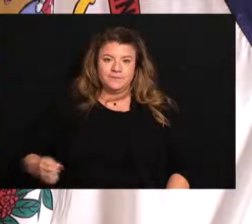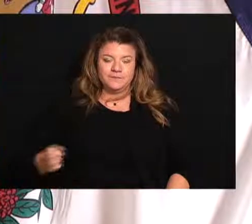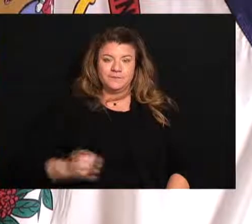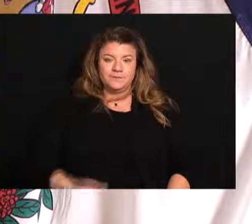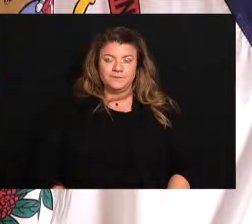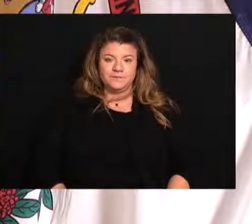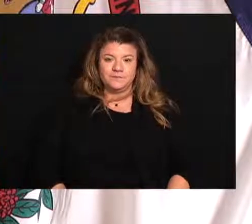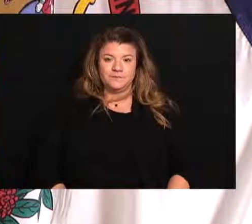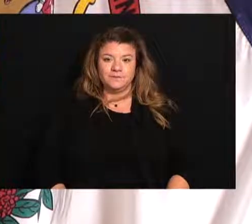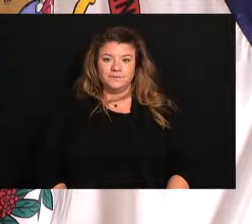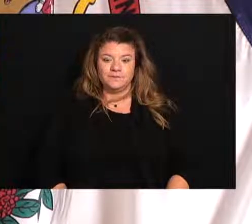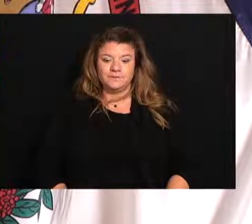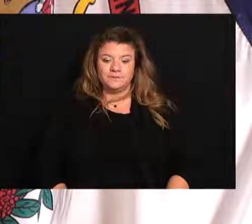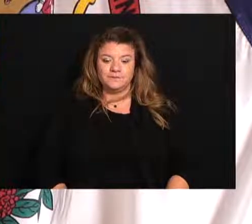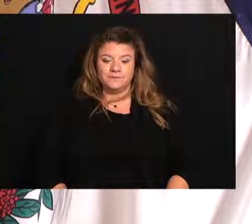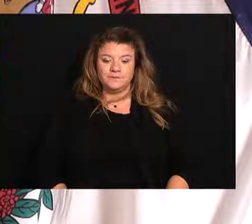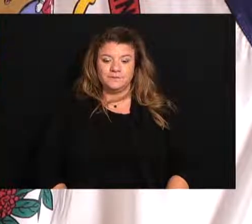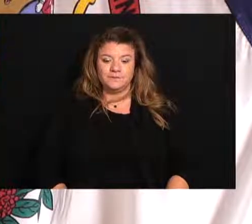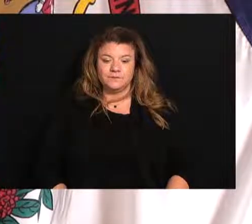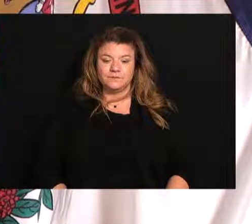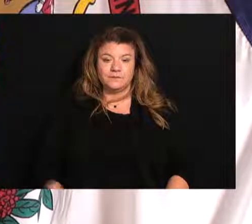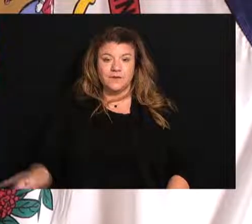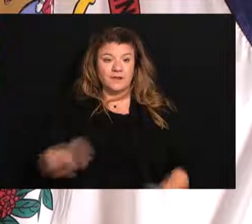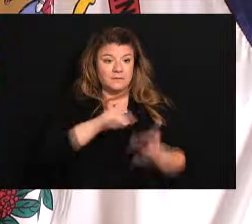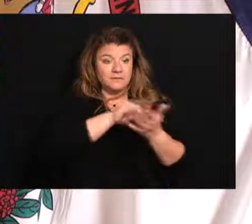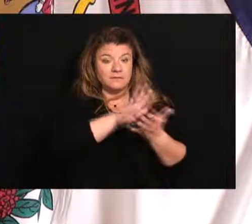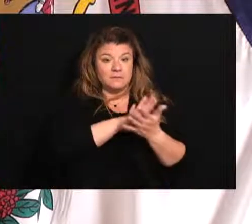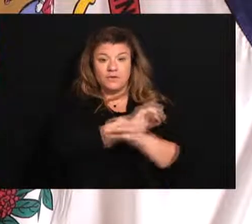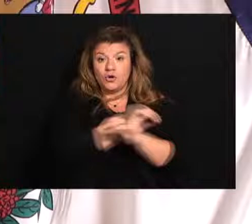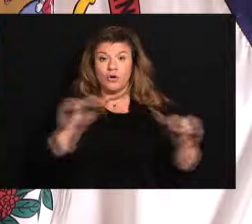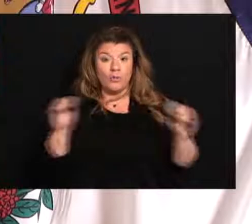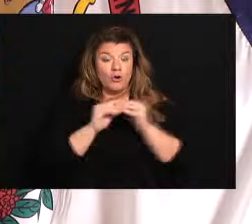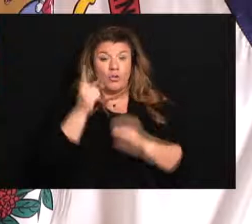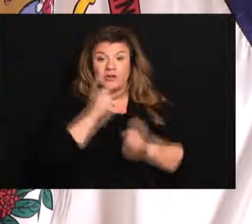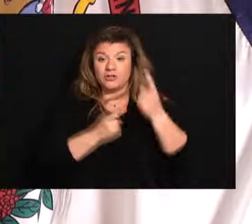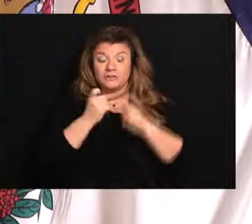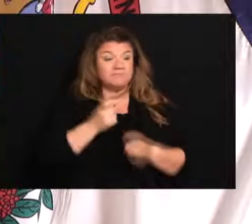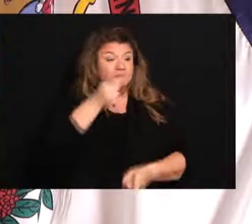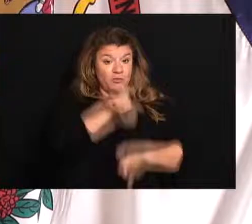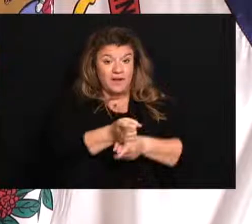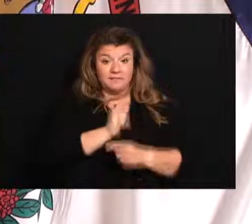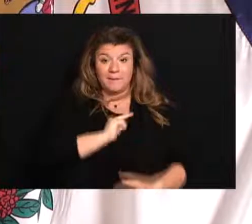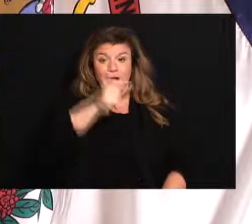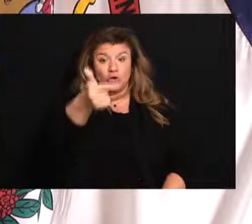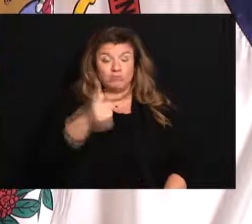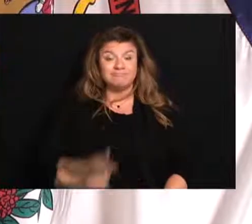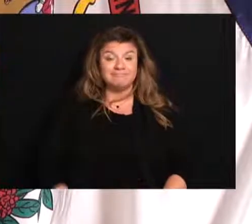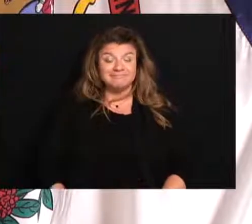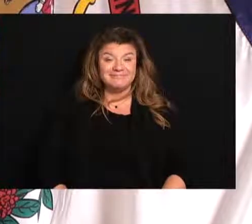Jordan, I just kind of note we don't have any more questions. Is that correct? That's right, sir. Back to you.